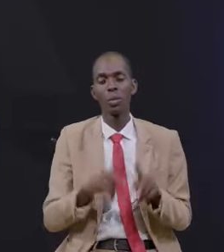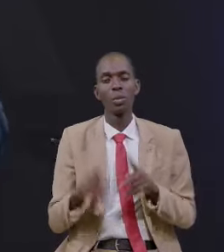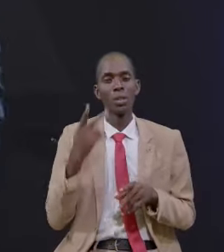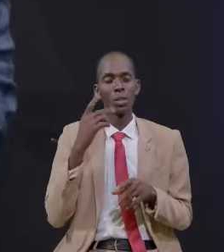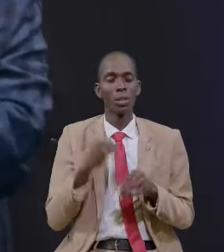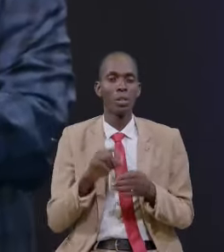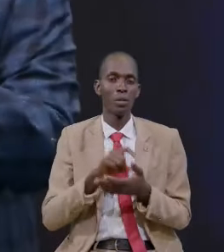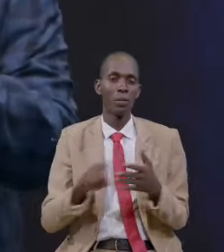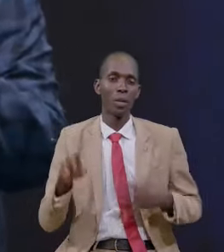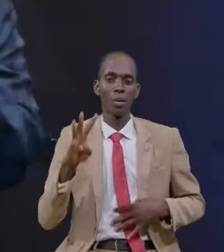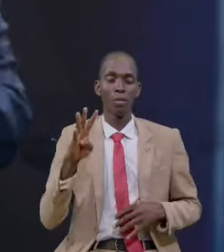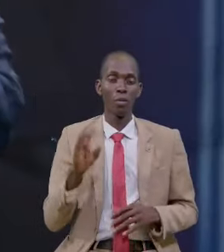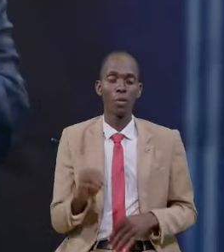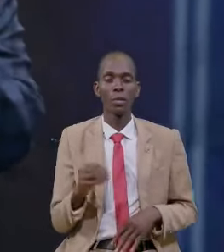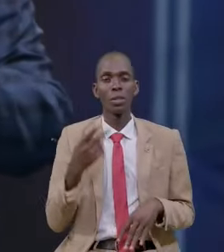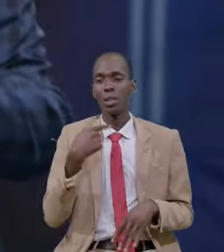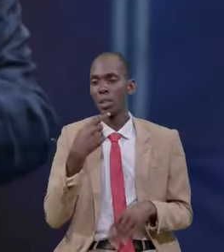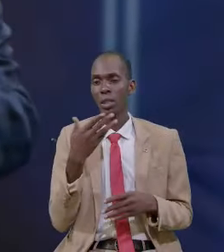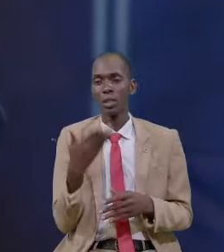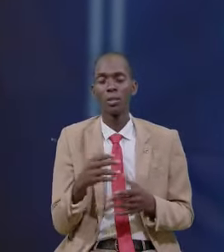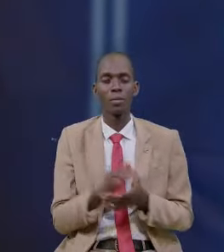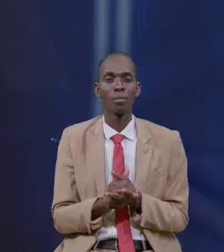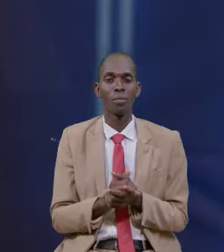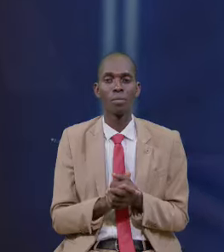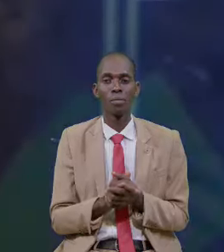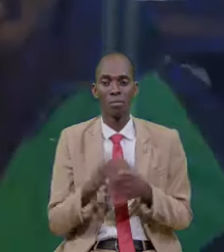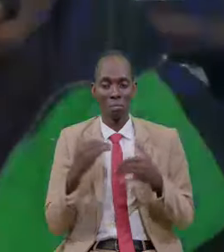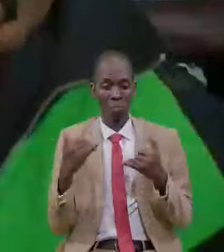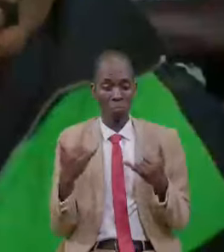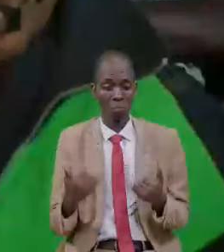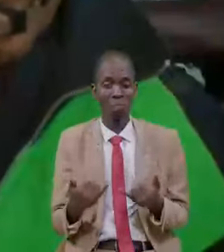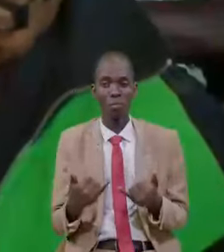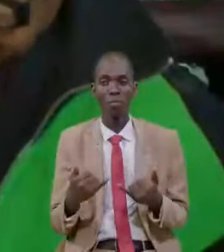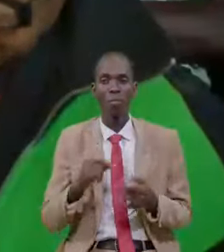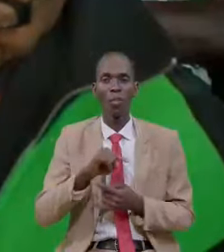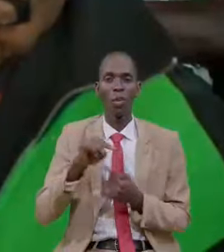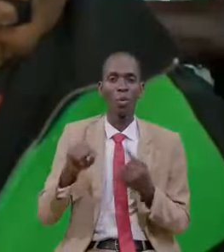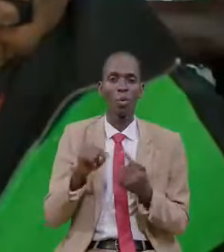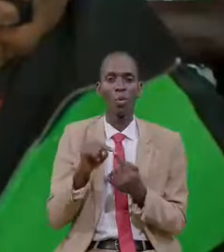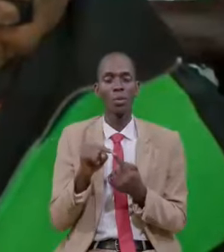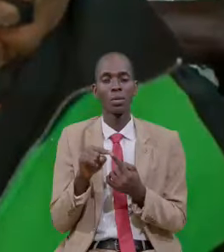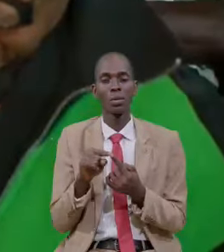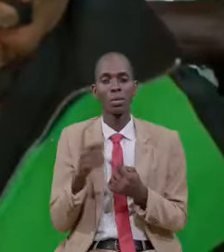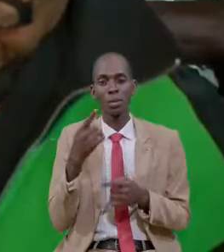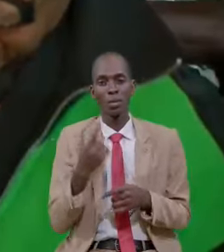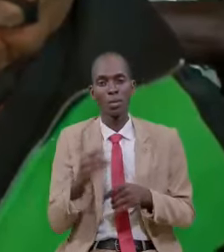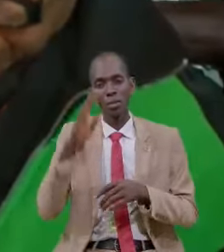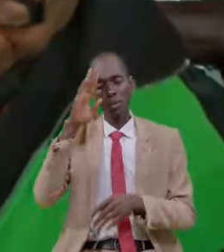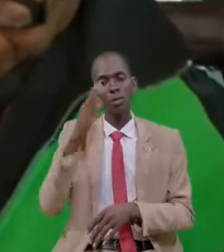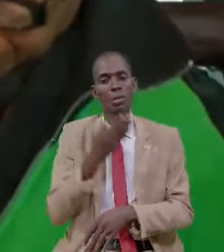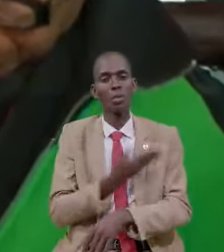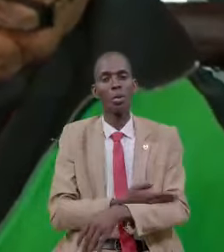verse 40. In verse 40 it says, now when the sun